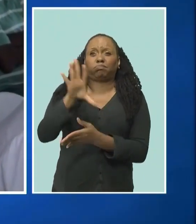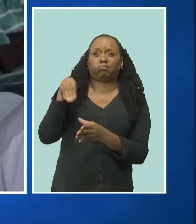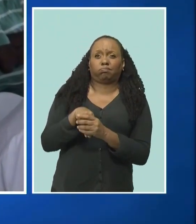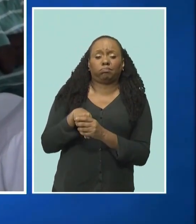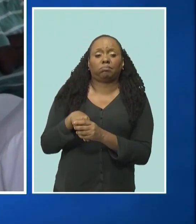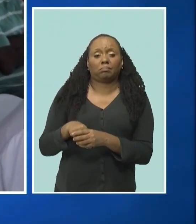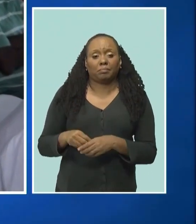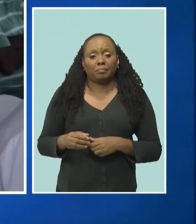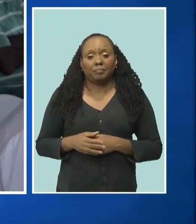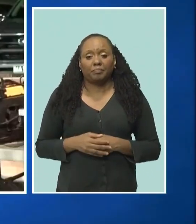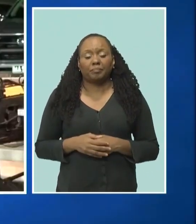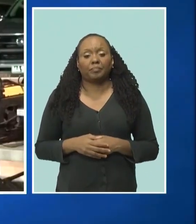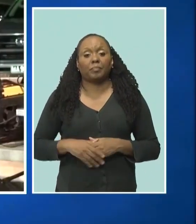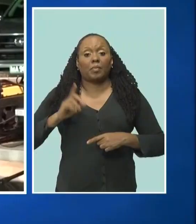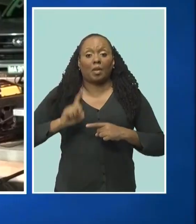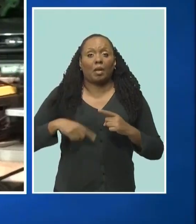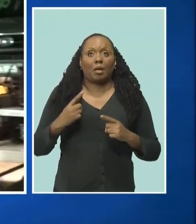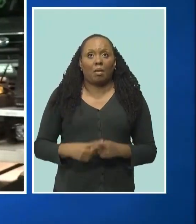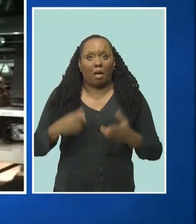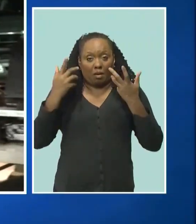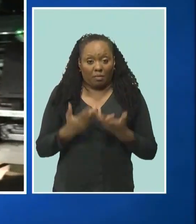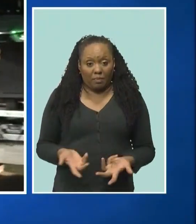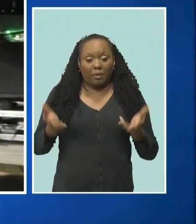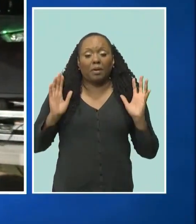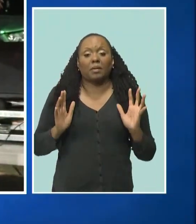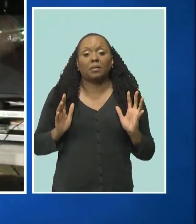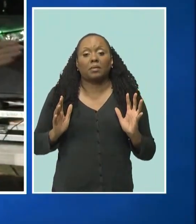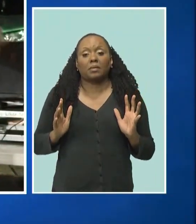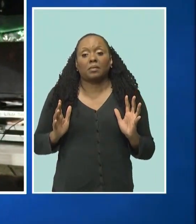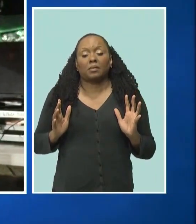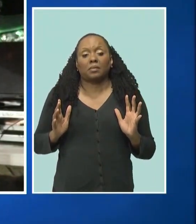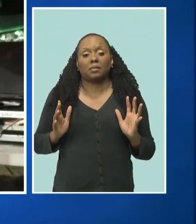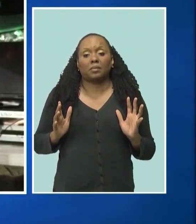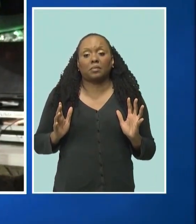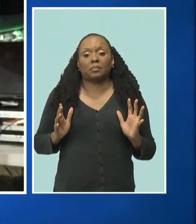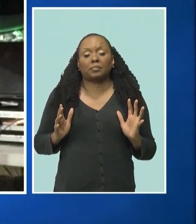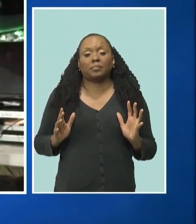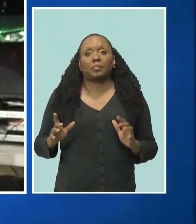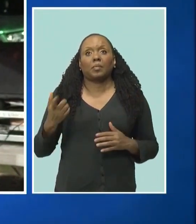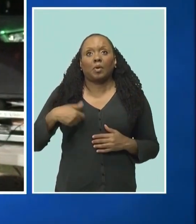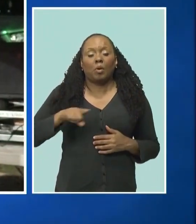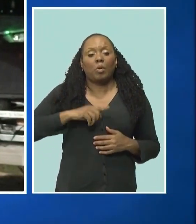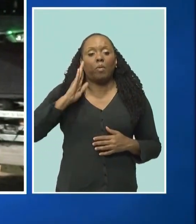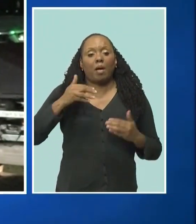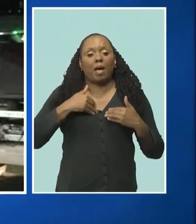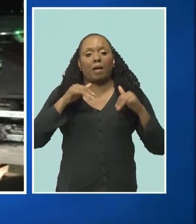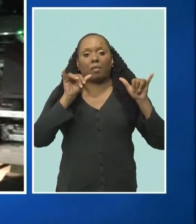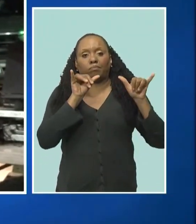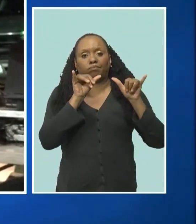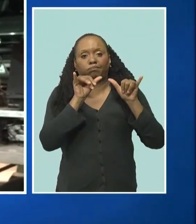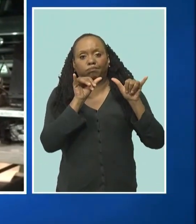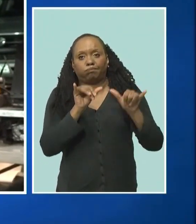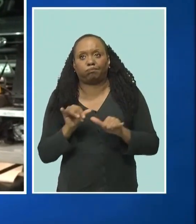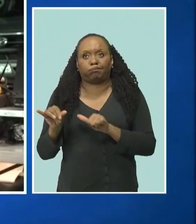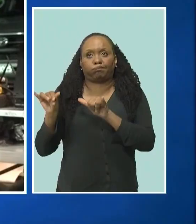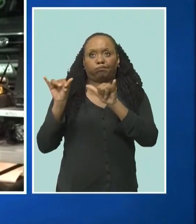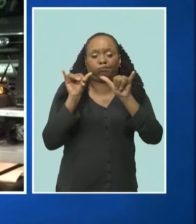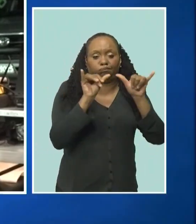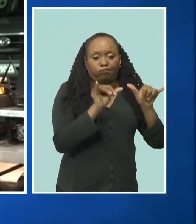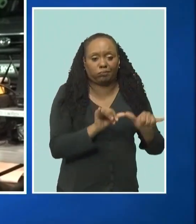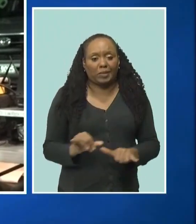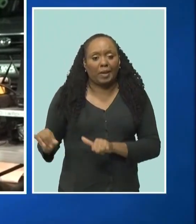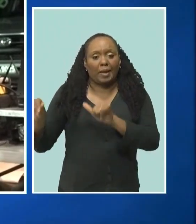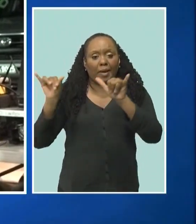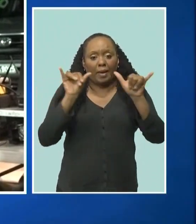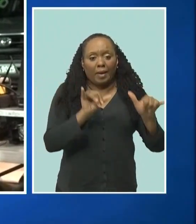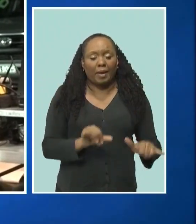exercise. And then once that audit is completed, we know, and here is the standard to which we want to bring all schools, and